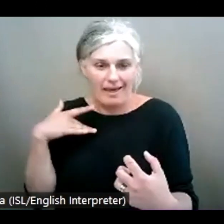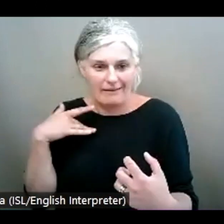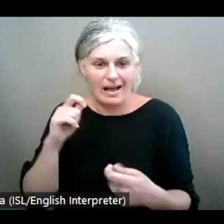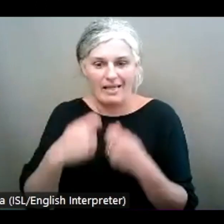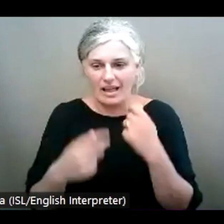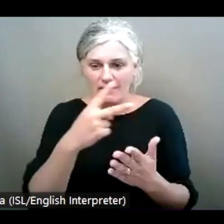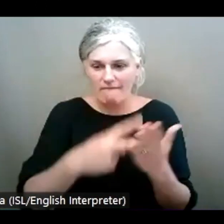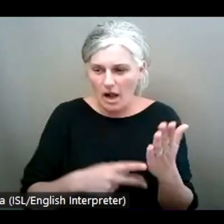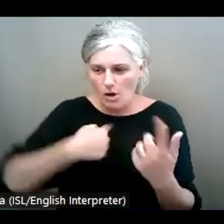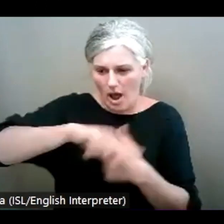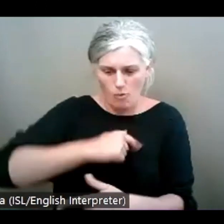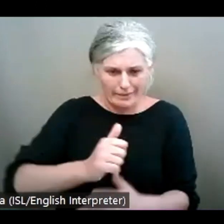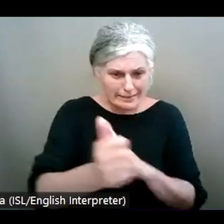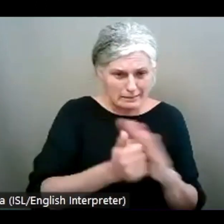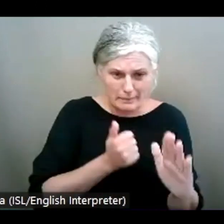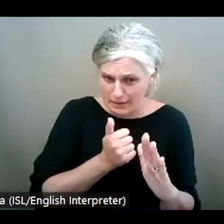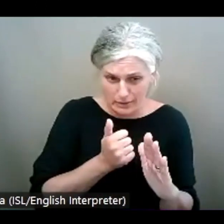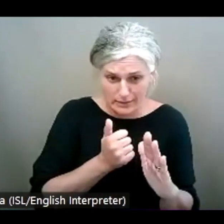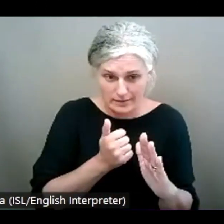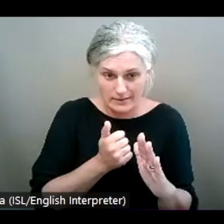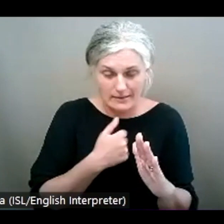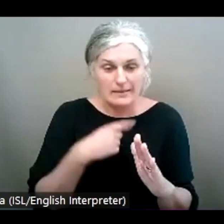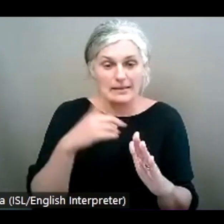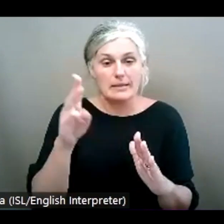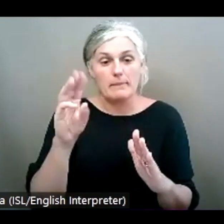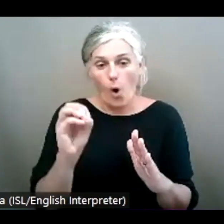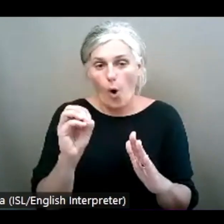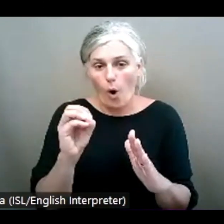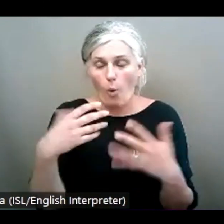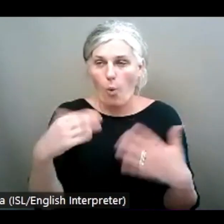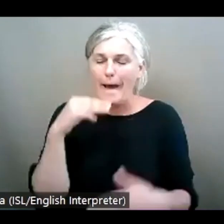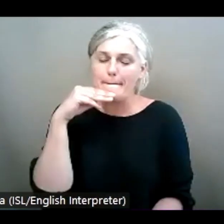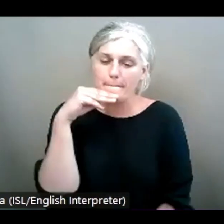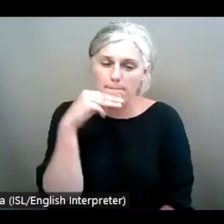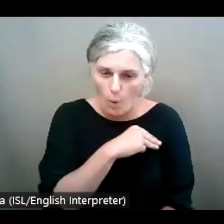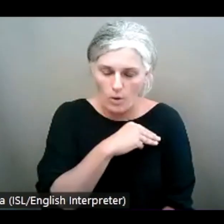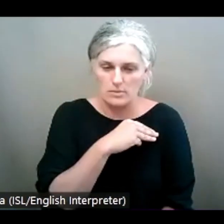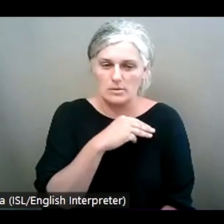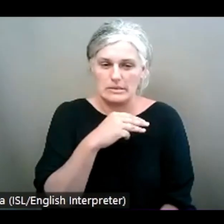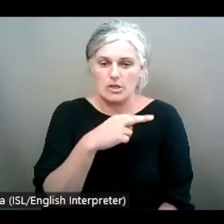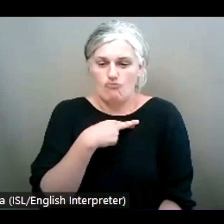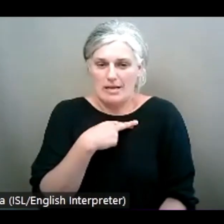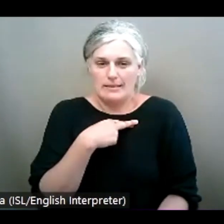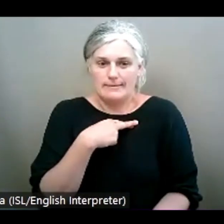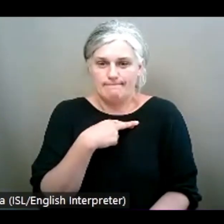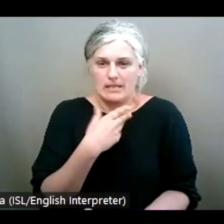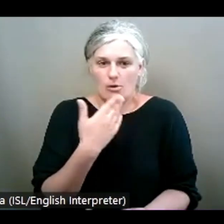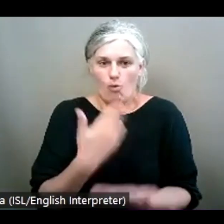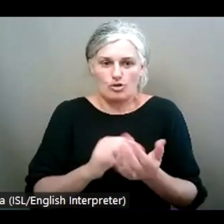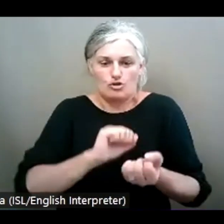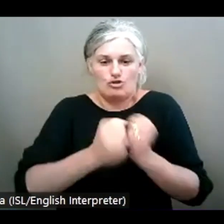experience. And you know, DPOs are vital in the actual materializing of